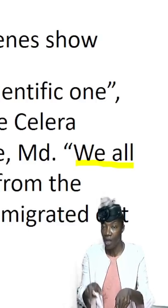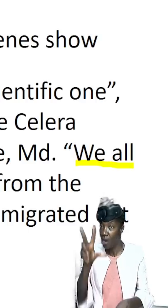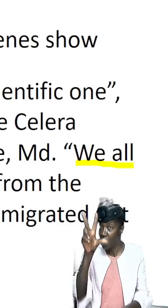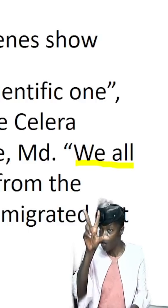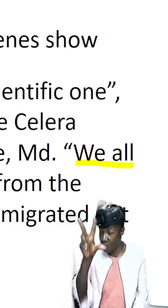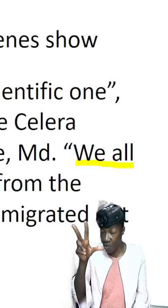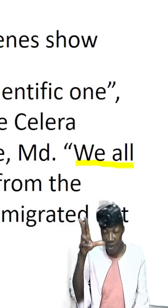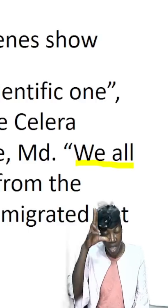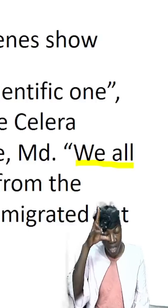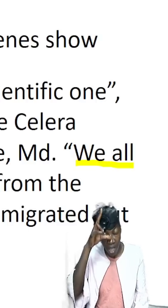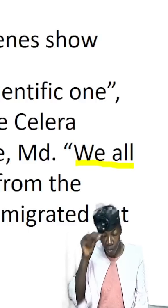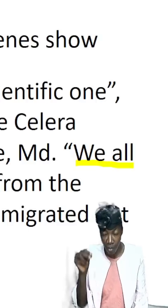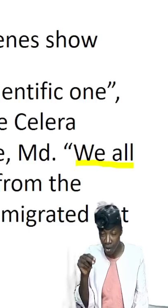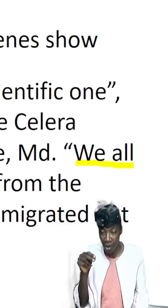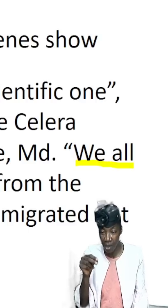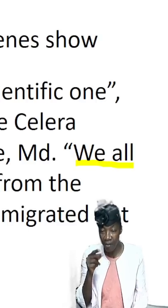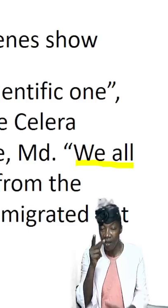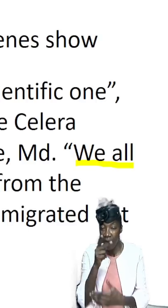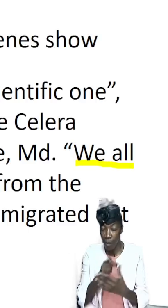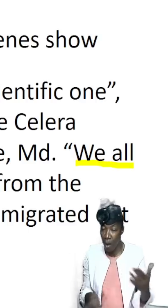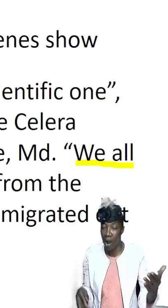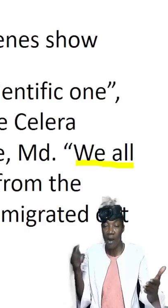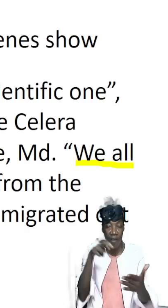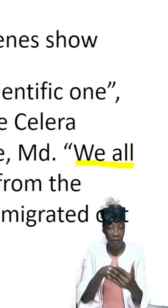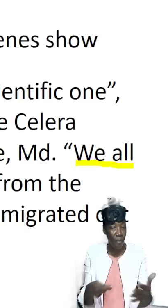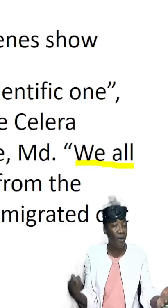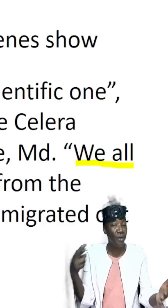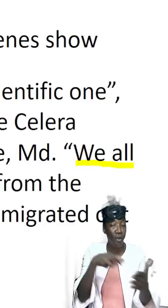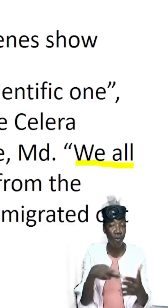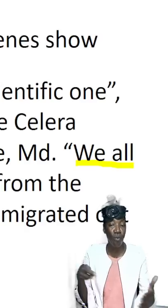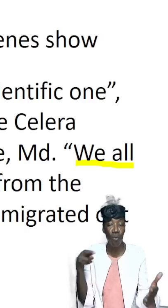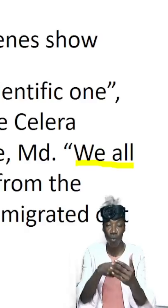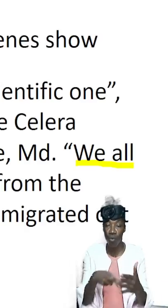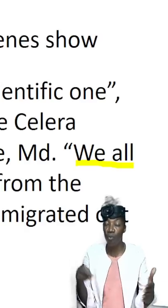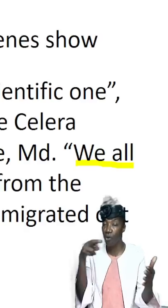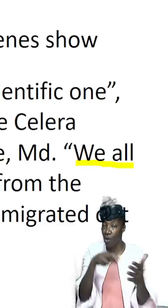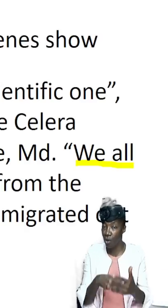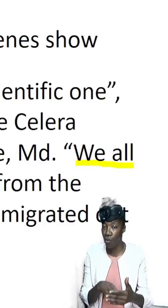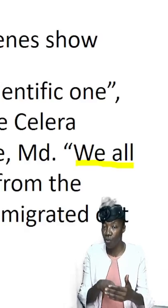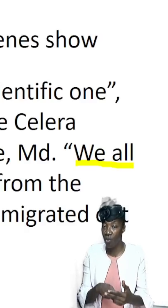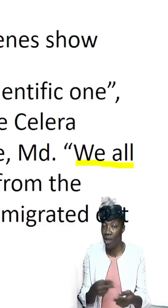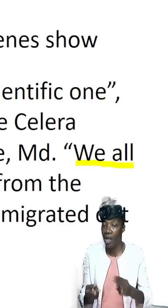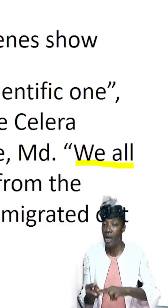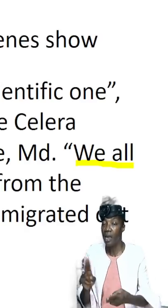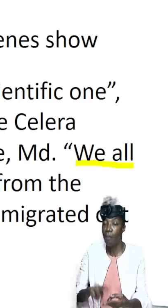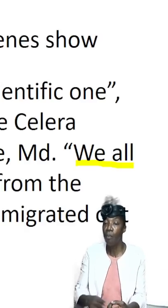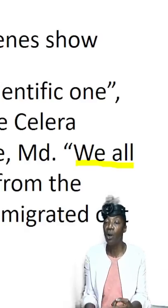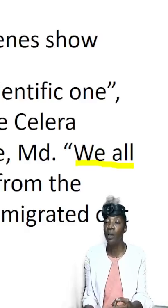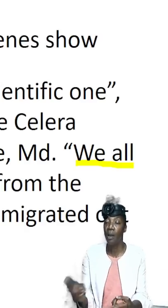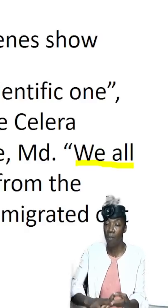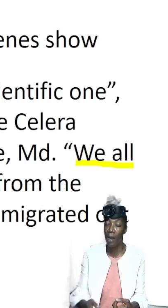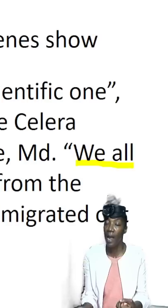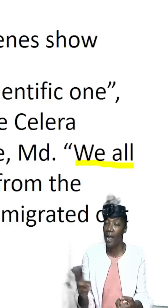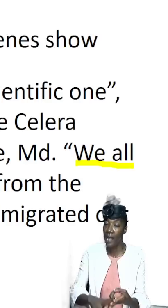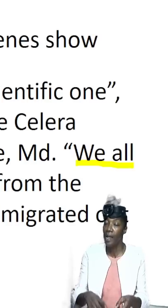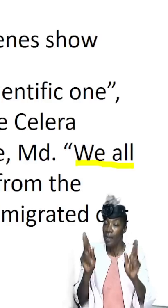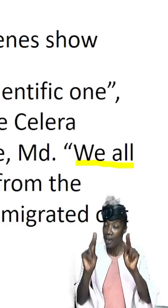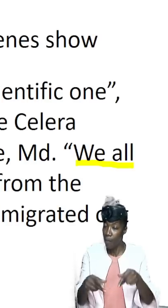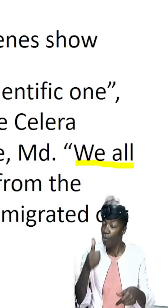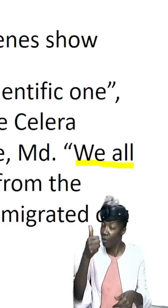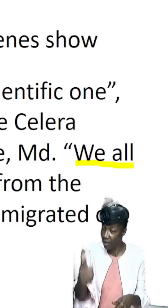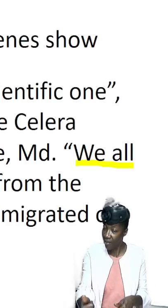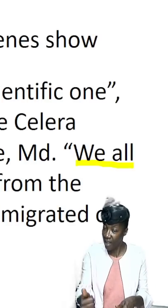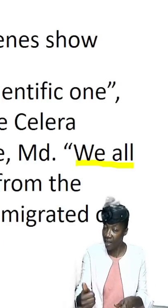of the reproduction process, as they were multiplying, they placed themselves and